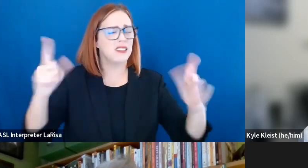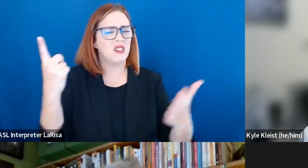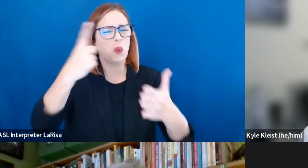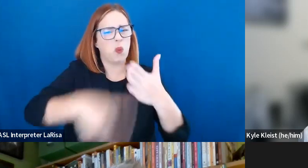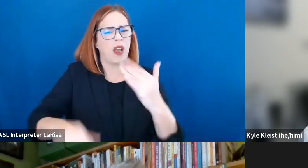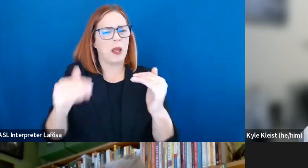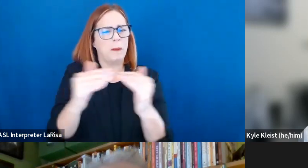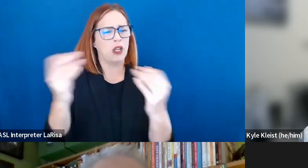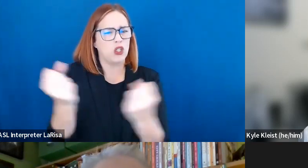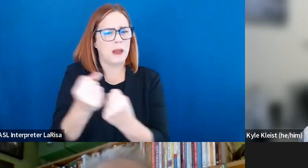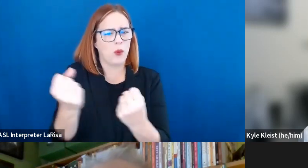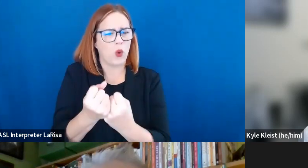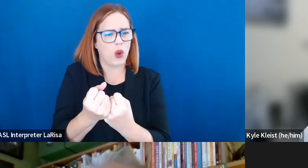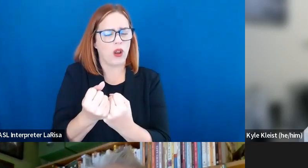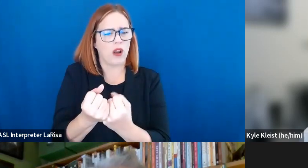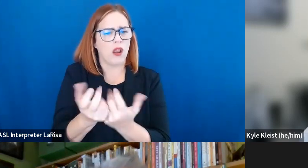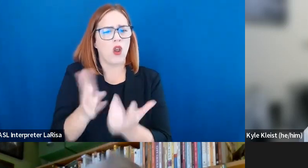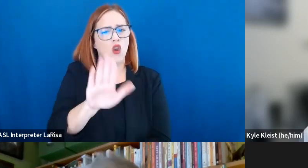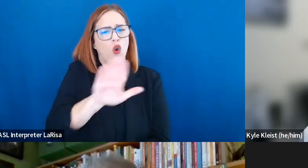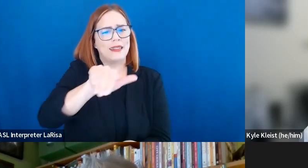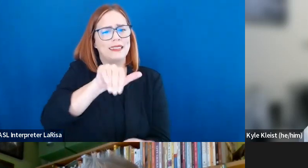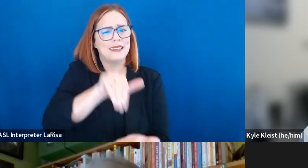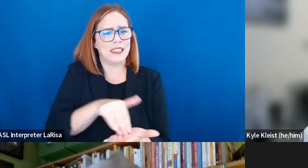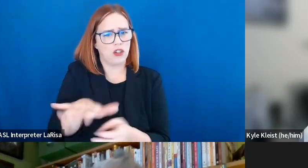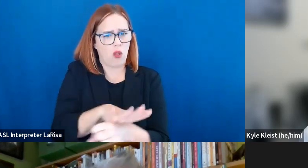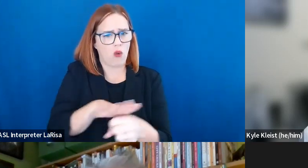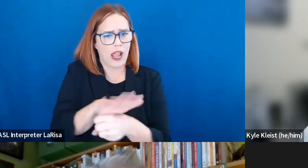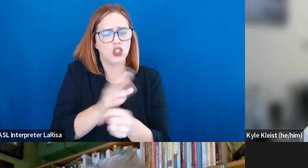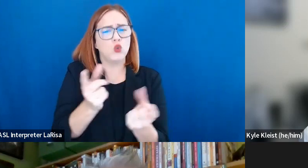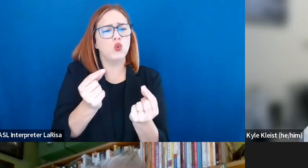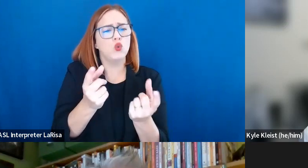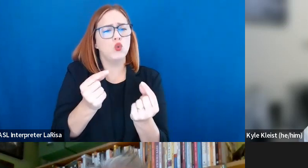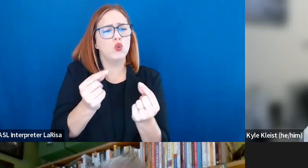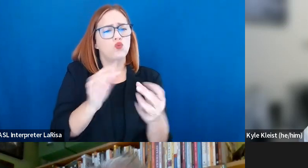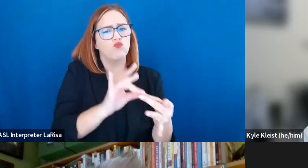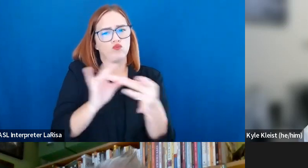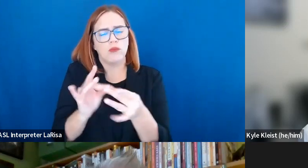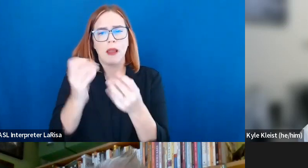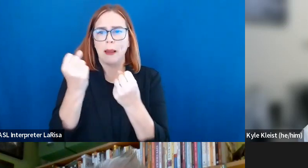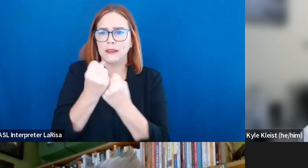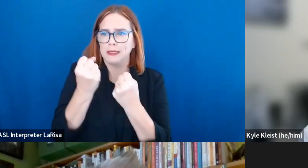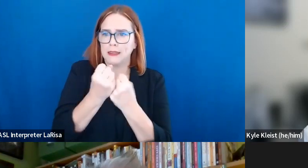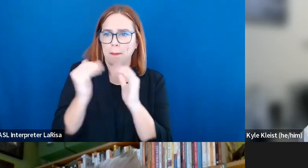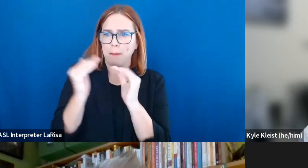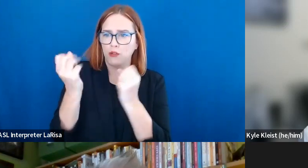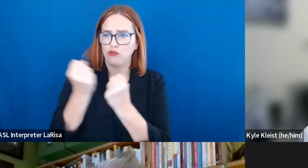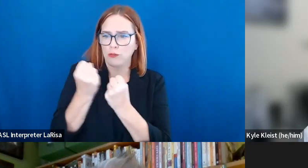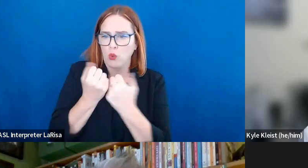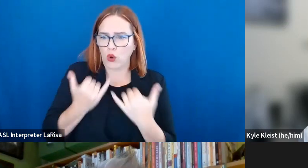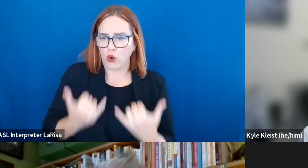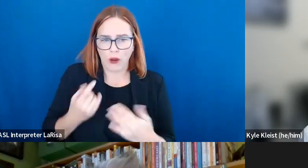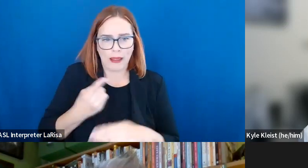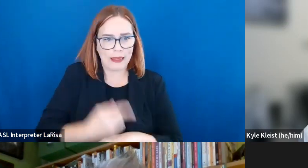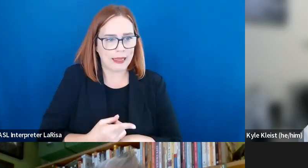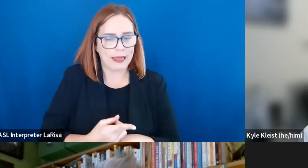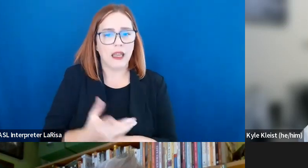does your center do around peer support currently? So I'd love to hear from anybody in various ways that